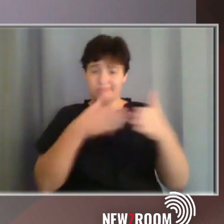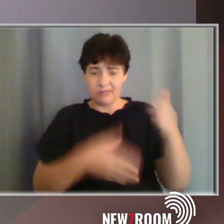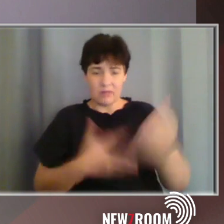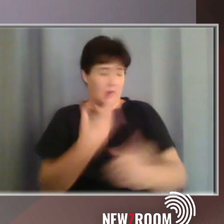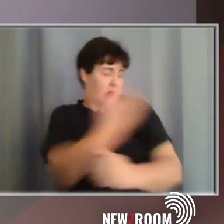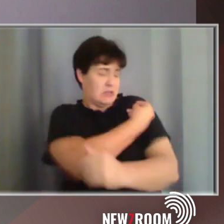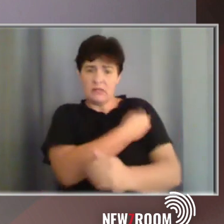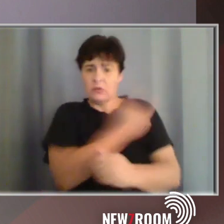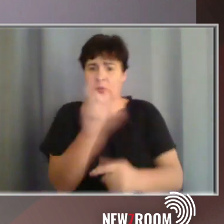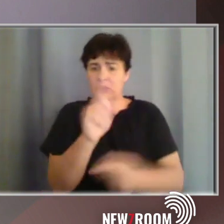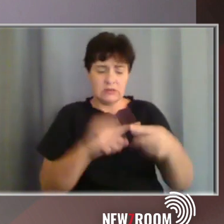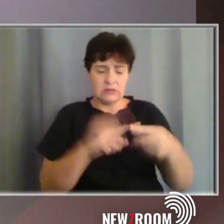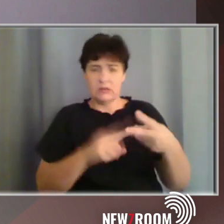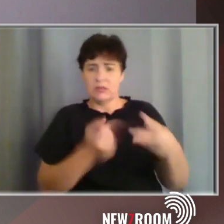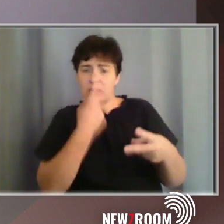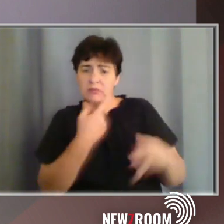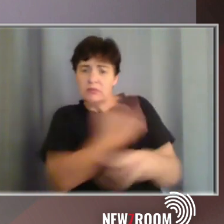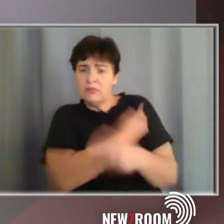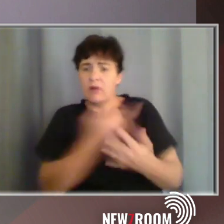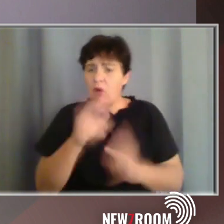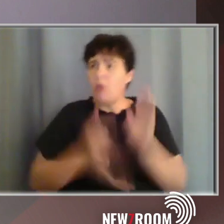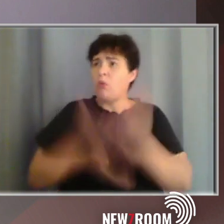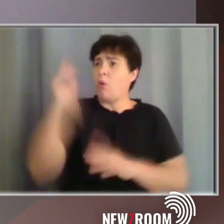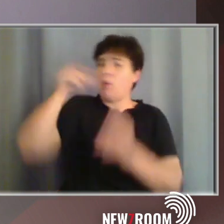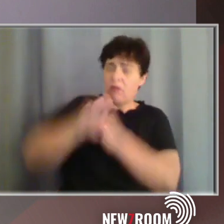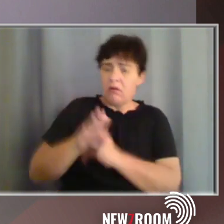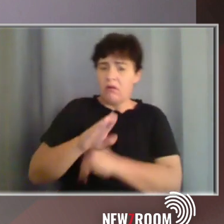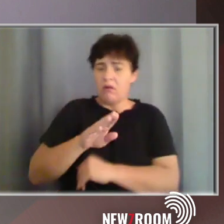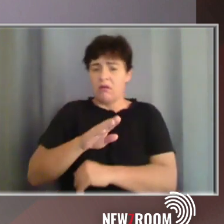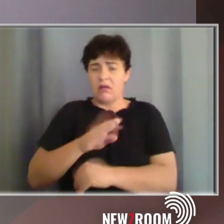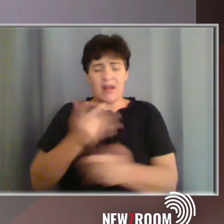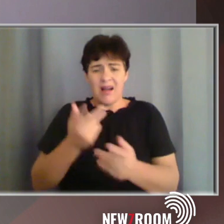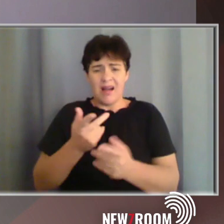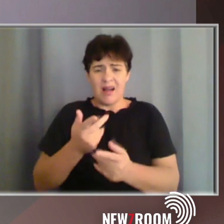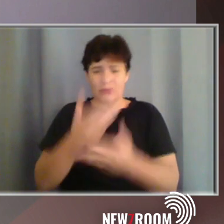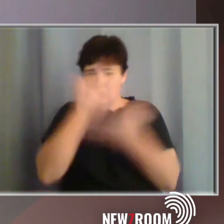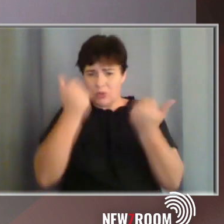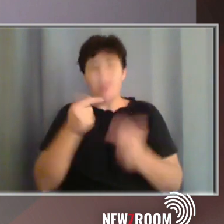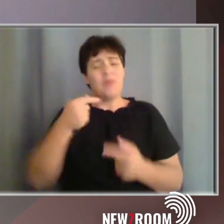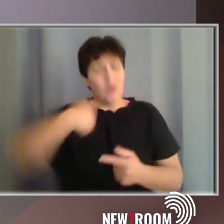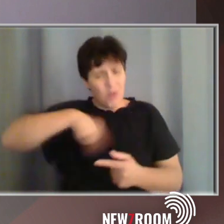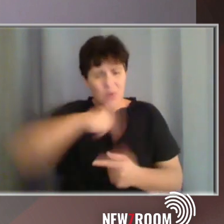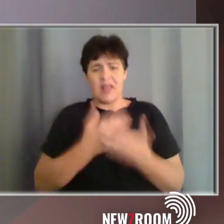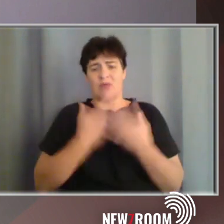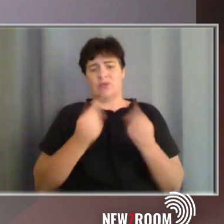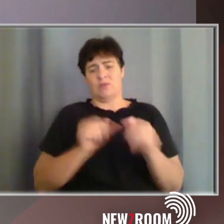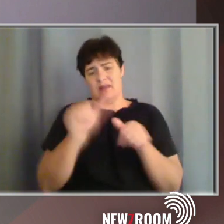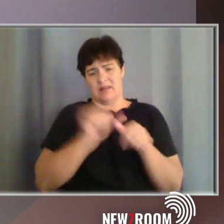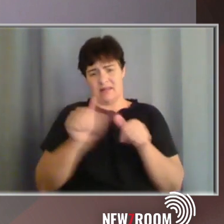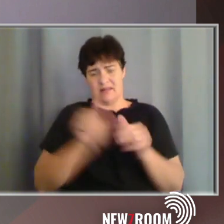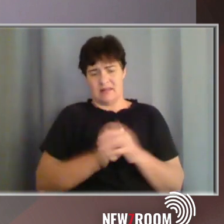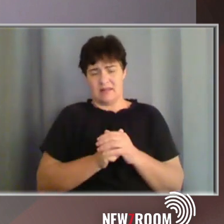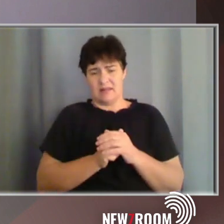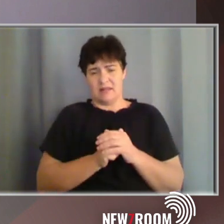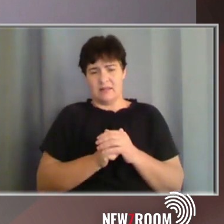been given, to all of that, we really can do better as the people. And I think we must just use